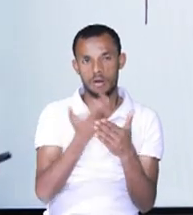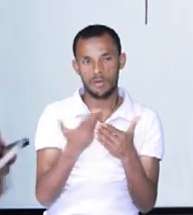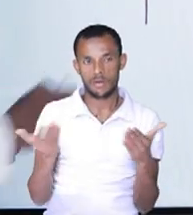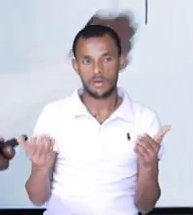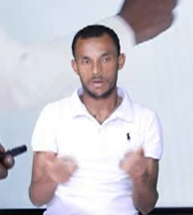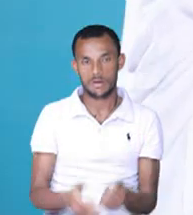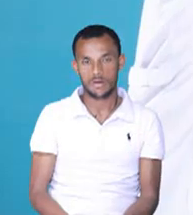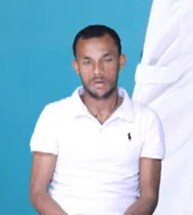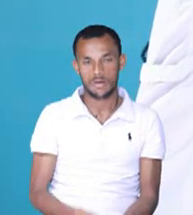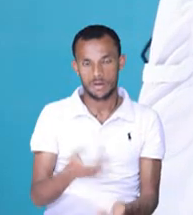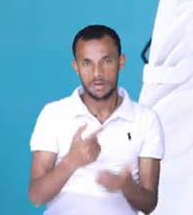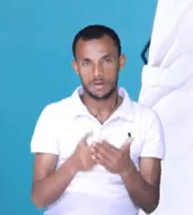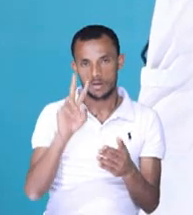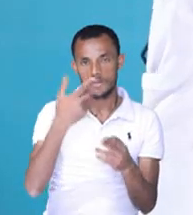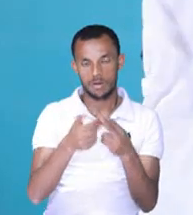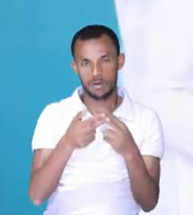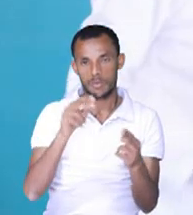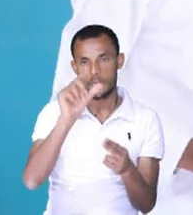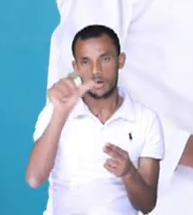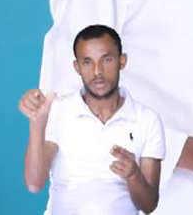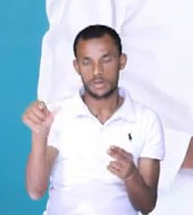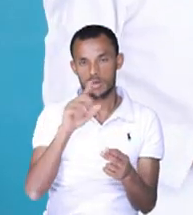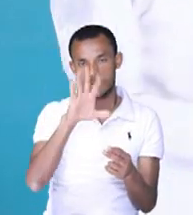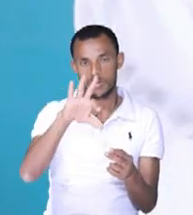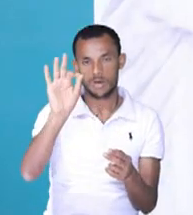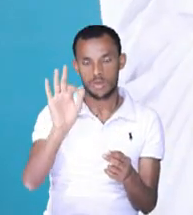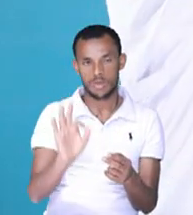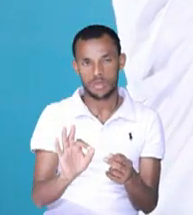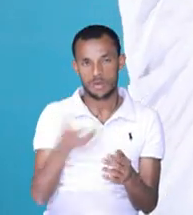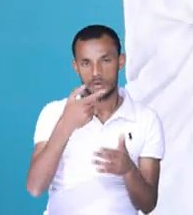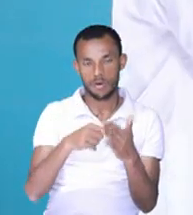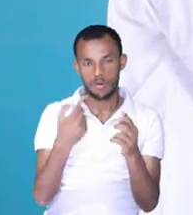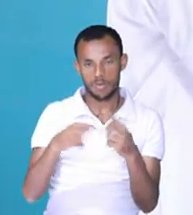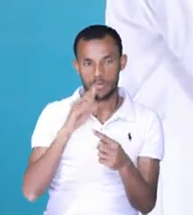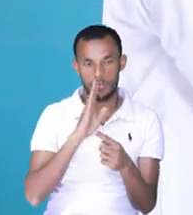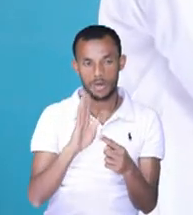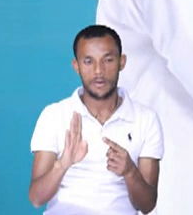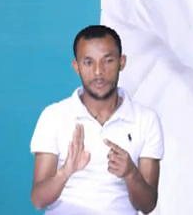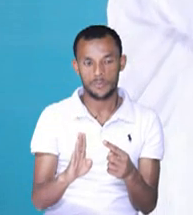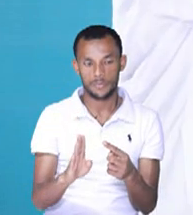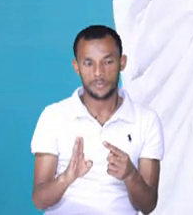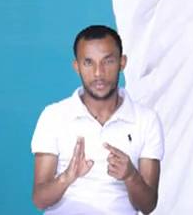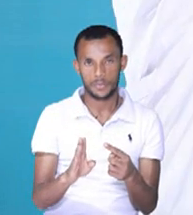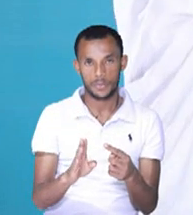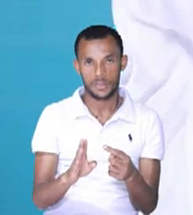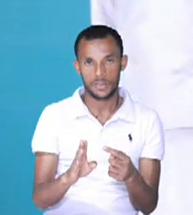matrix. This is a 2 by 2 matrix. You will have a value to be